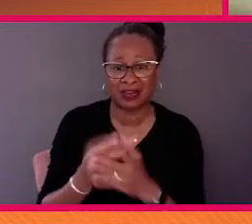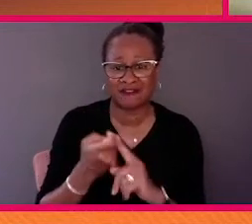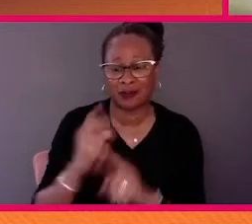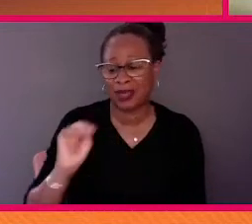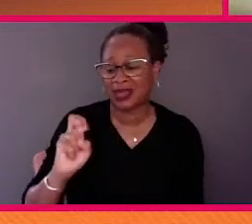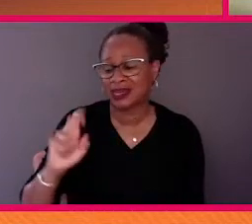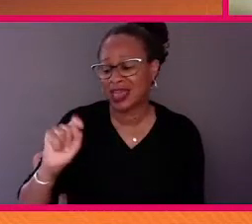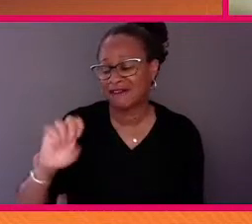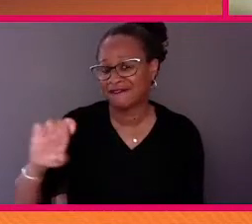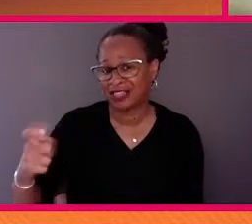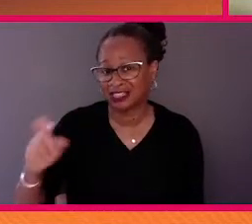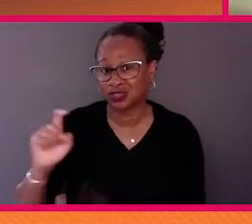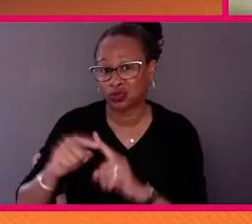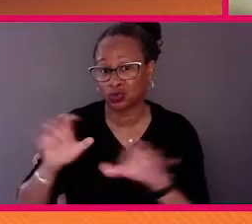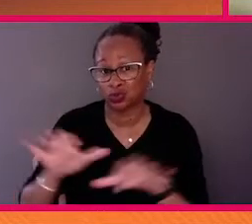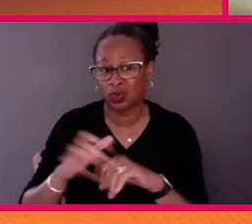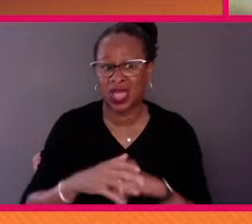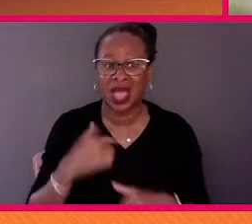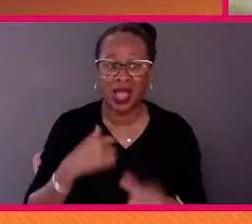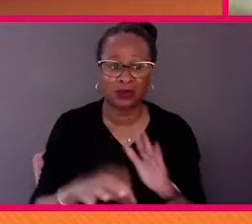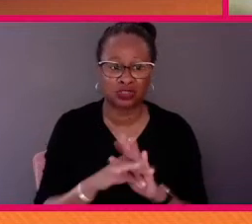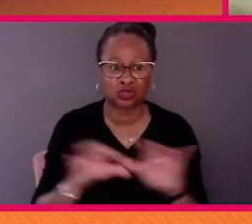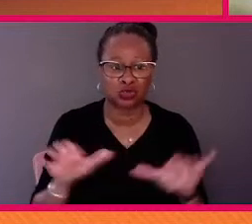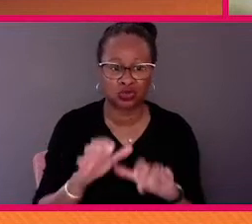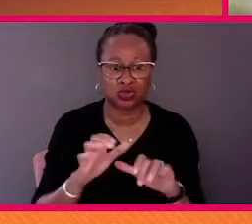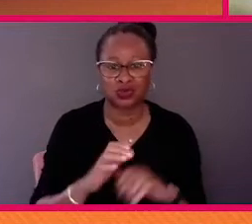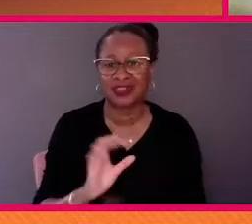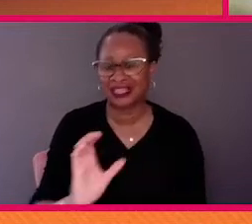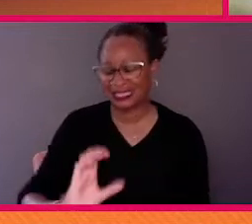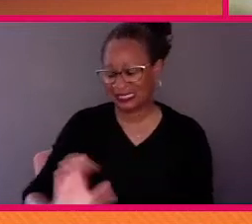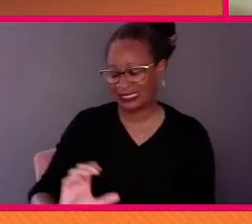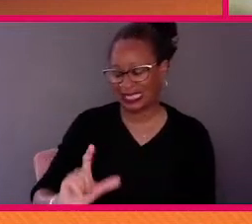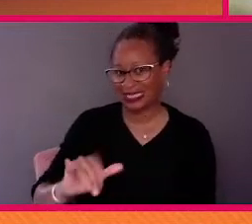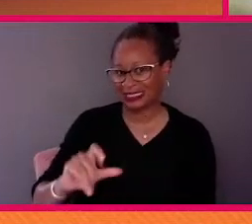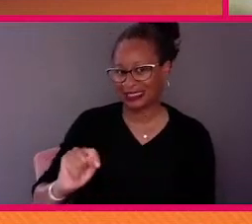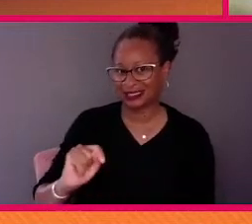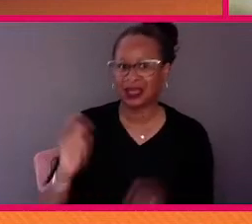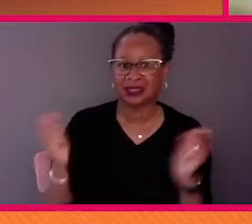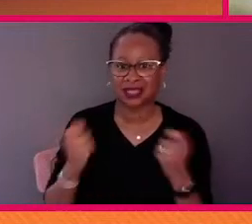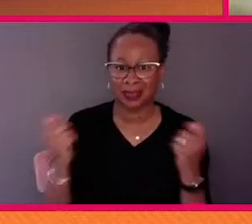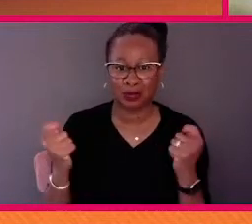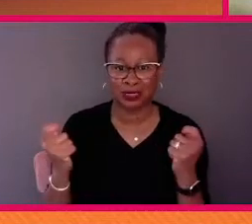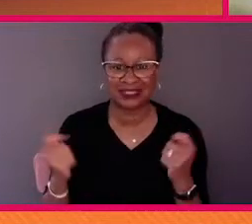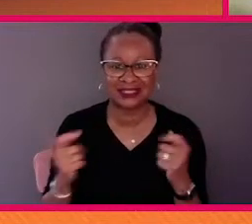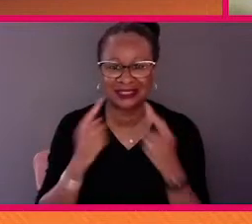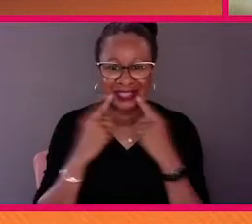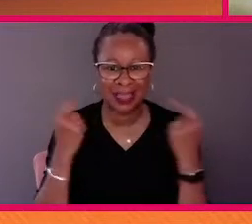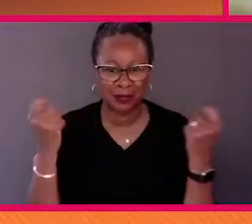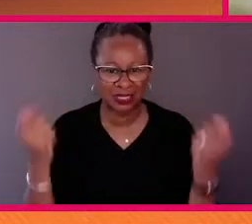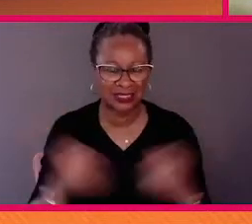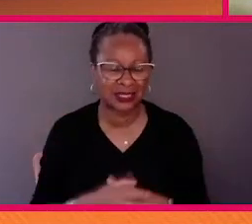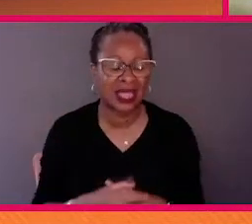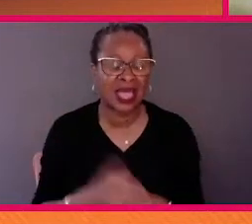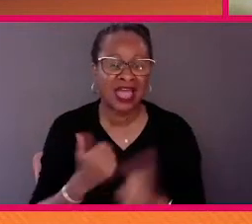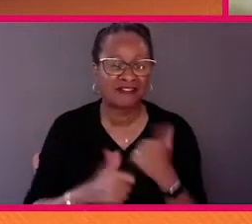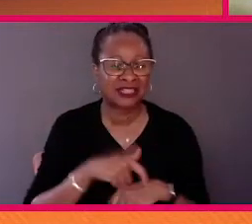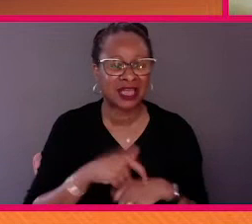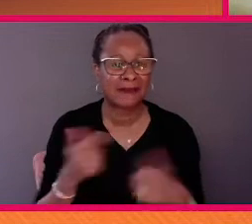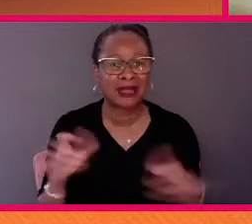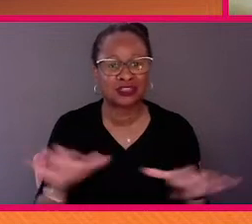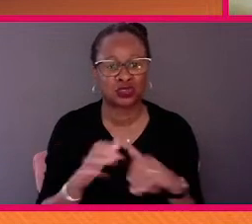would choose to do like the C-list celebrities. That's what I feel like every time I've done a film where I've interviewed